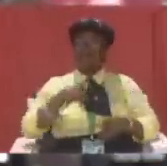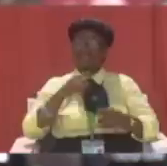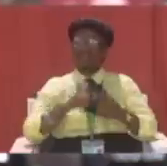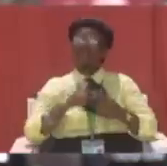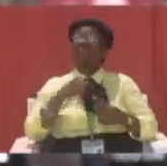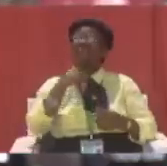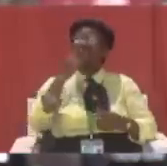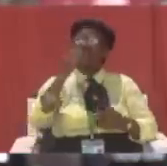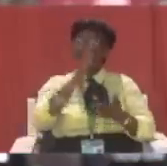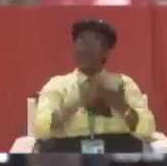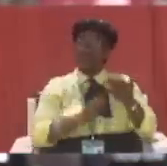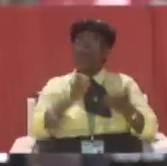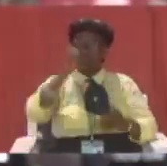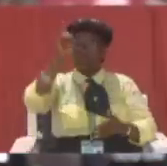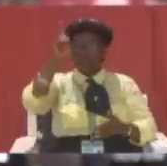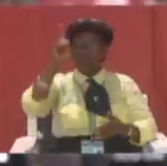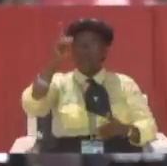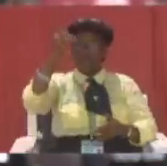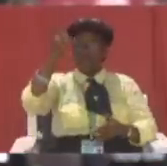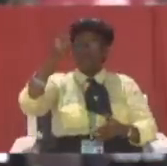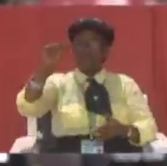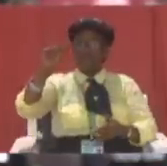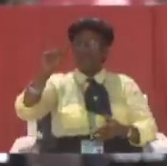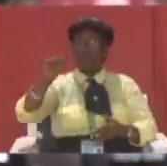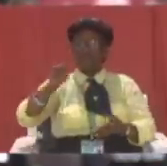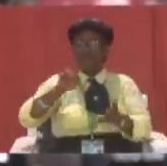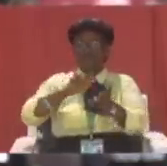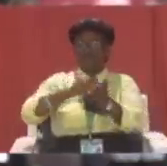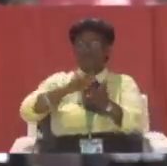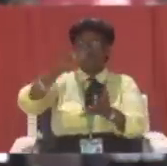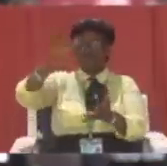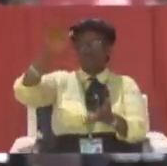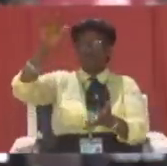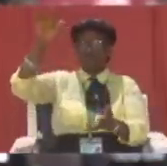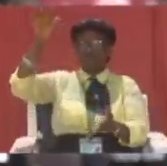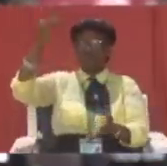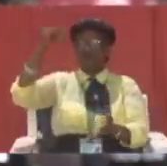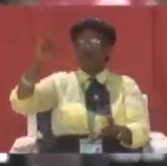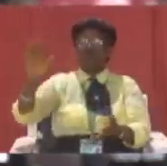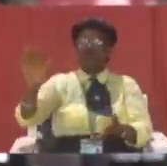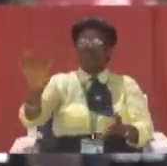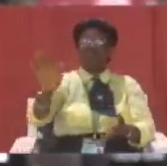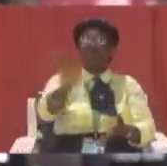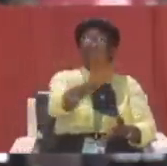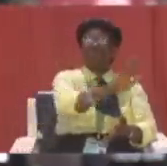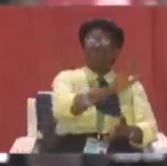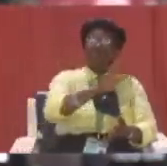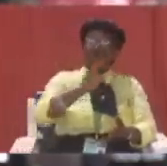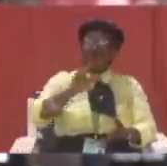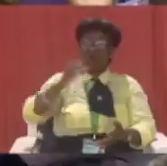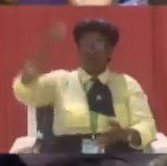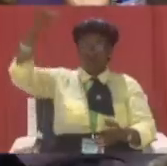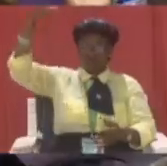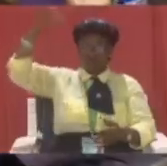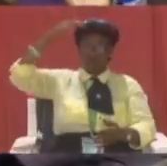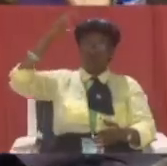the glory of your son will be the greatest among the stars.